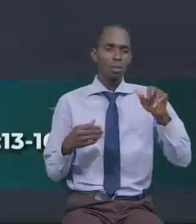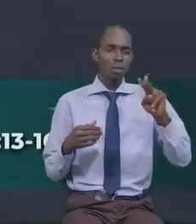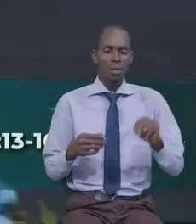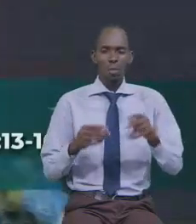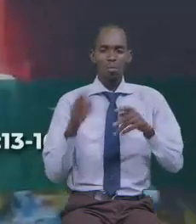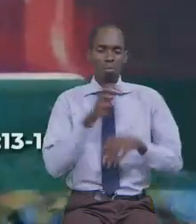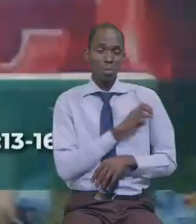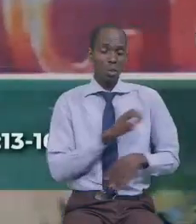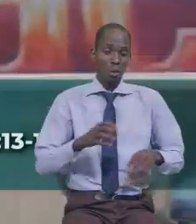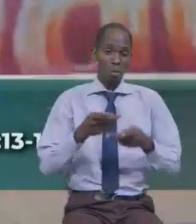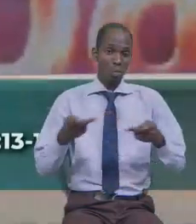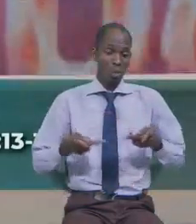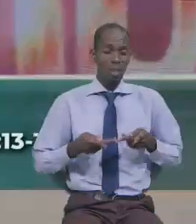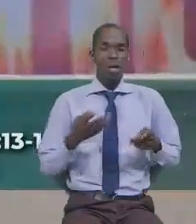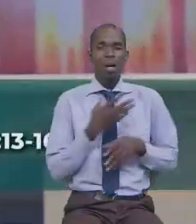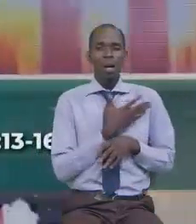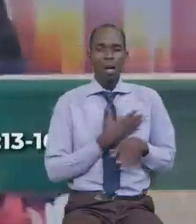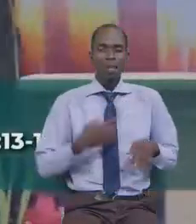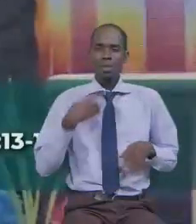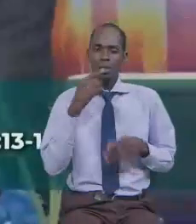then he sent John the Baptist, and he sent